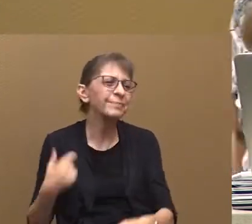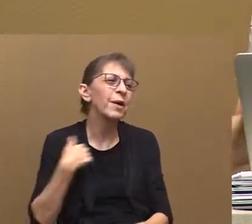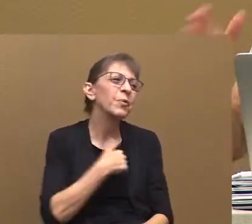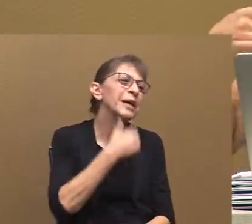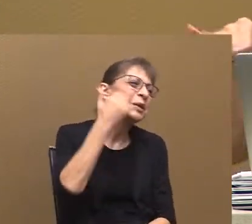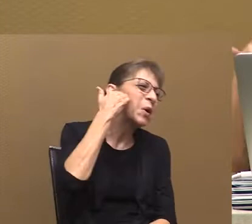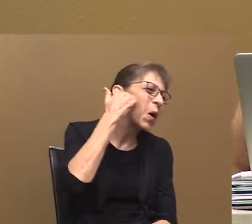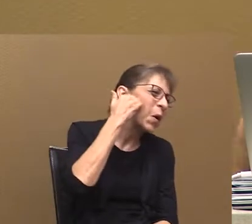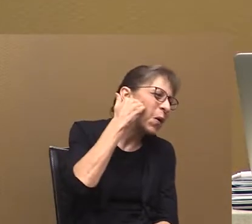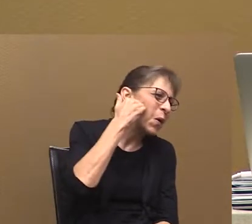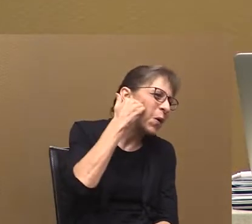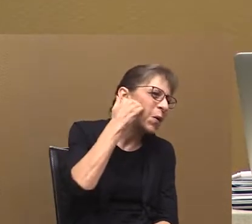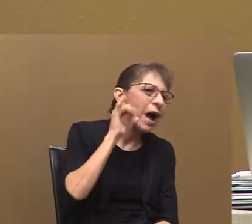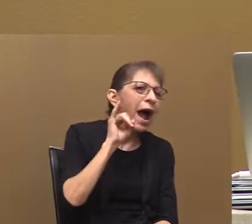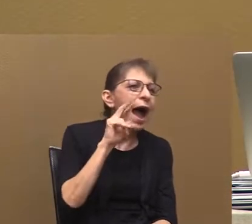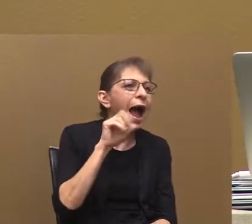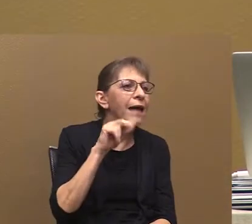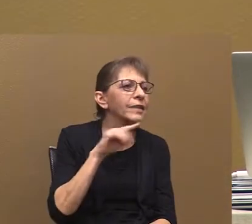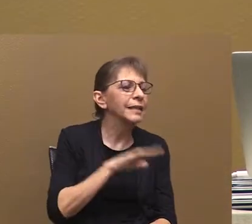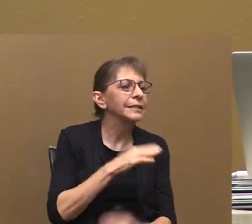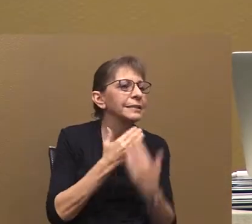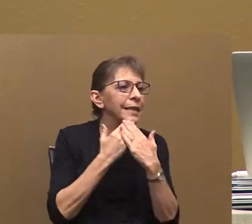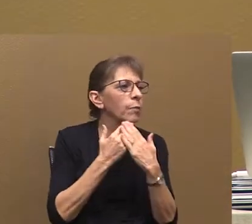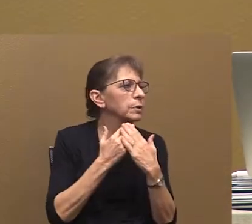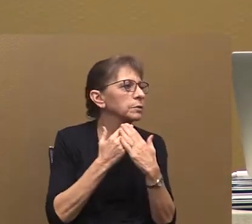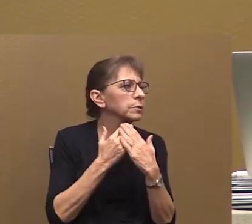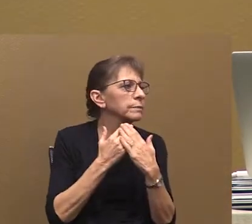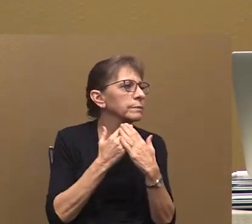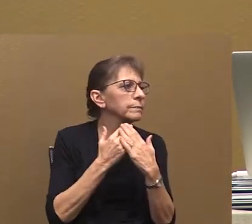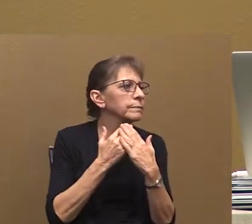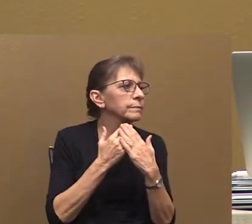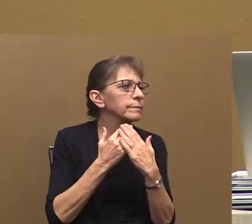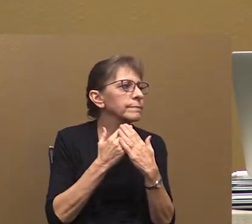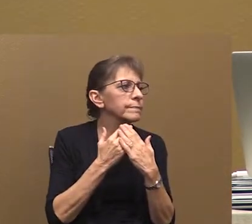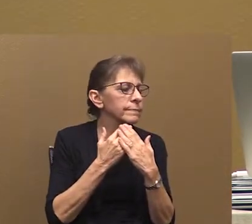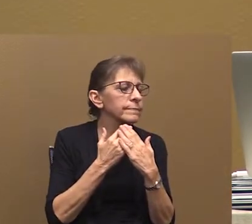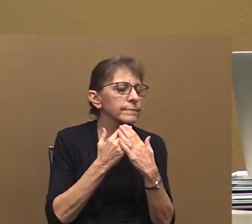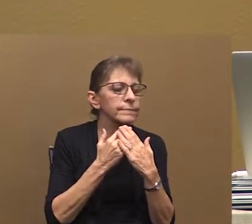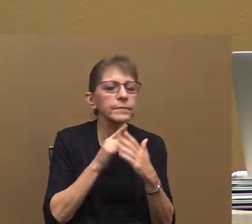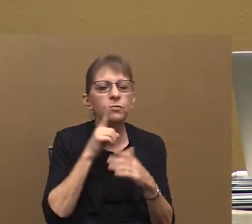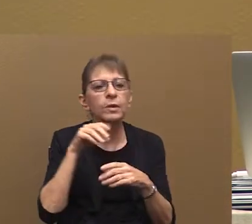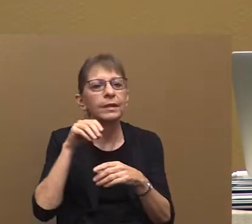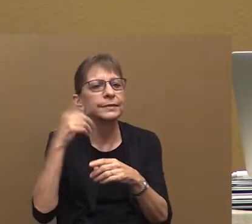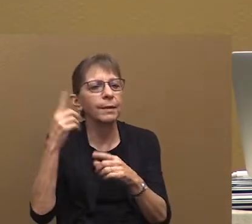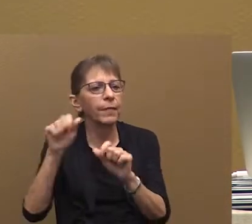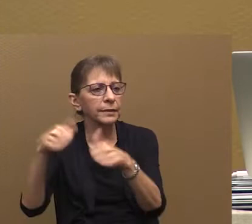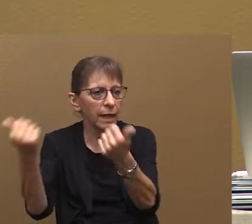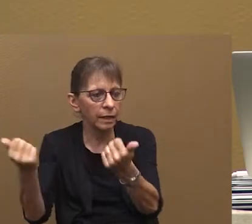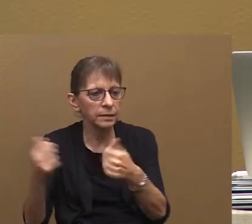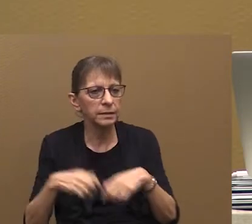chest. But we know that Ivan's sandwich is really someplace else. And